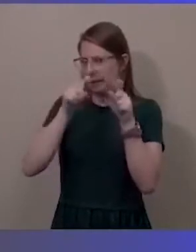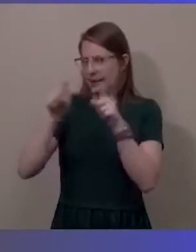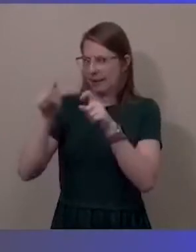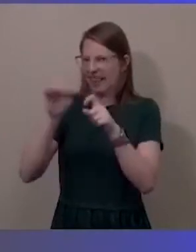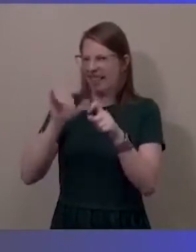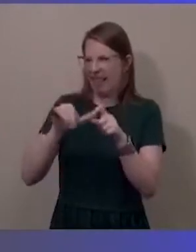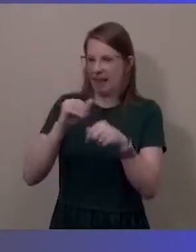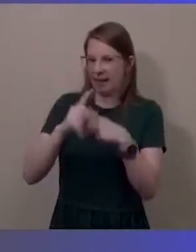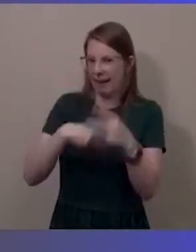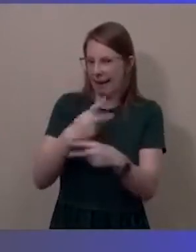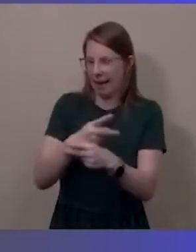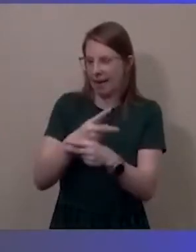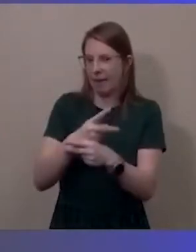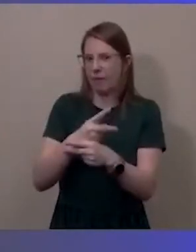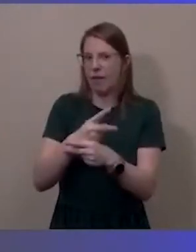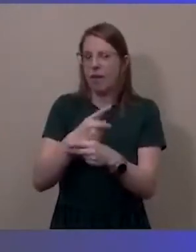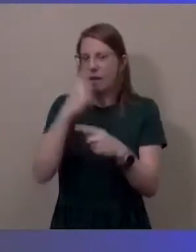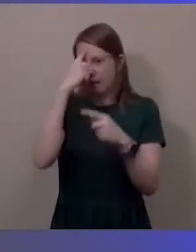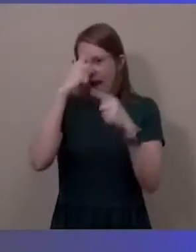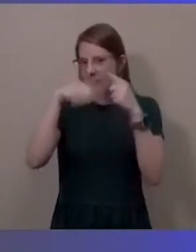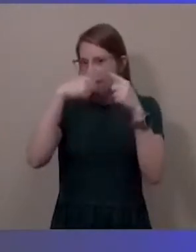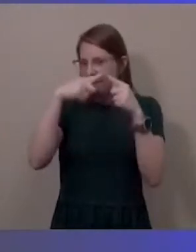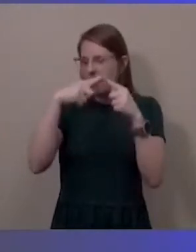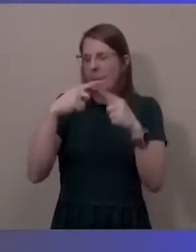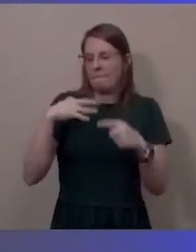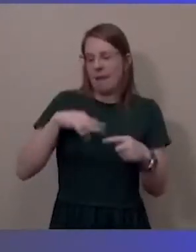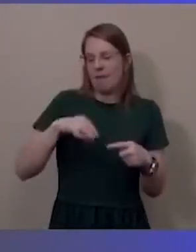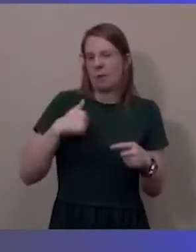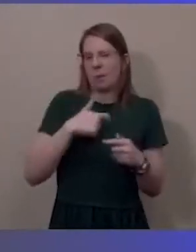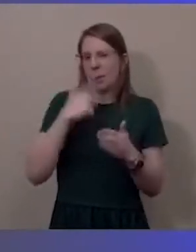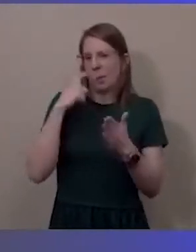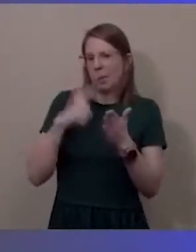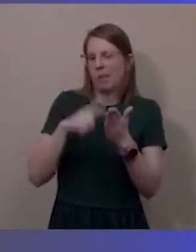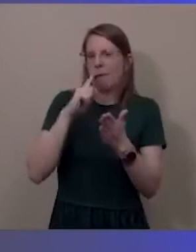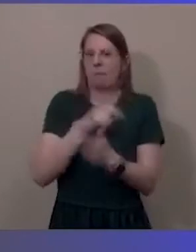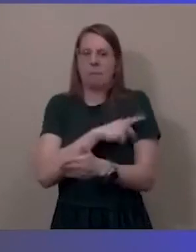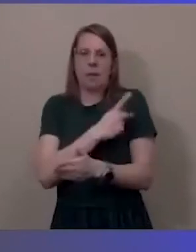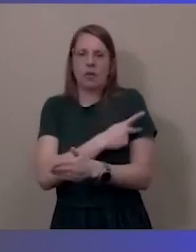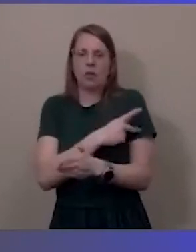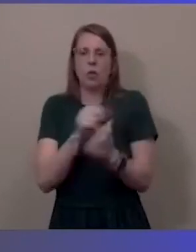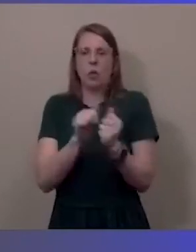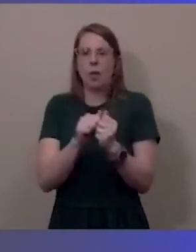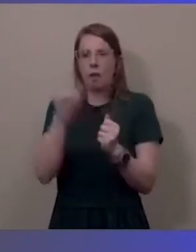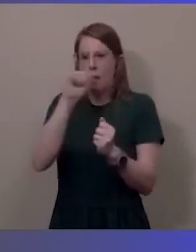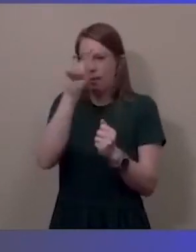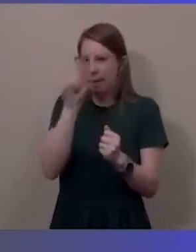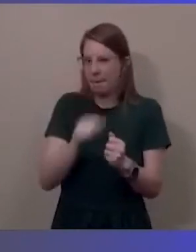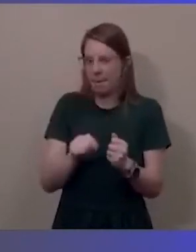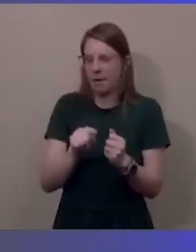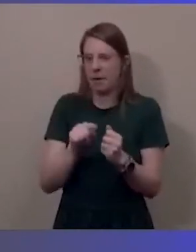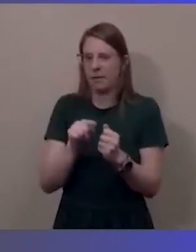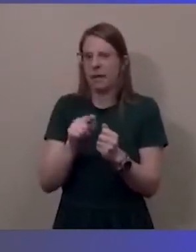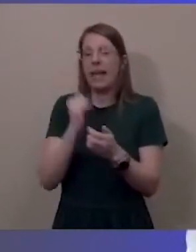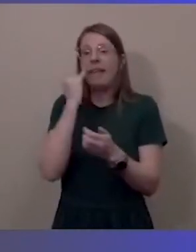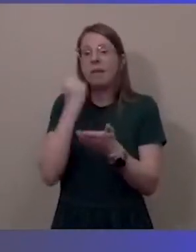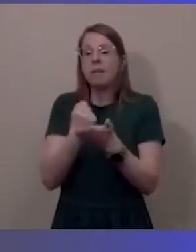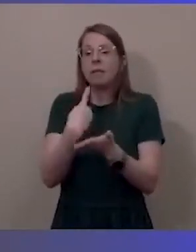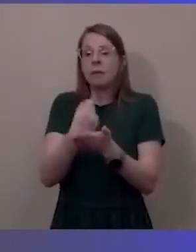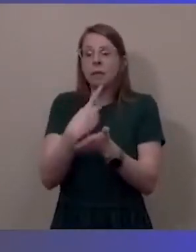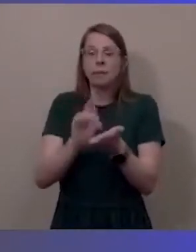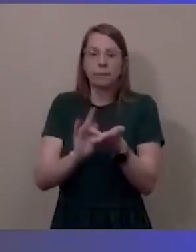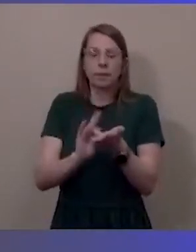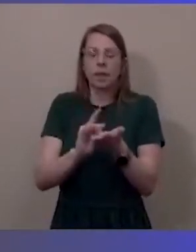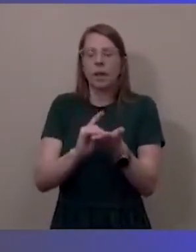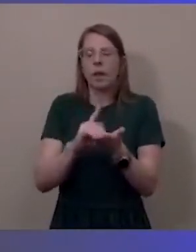of cognitive benefit that we tend to see in patients with Alzheimer's on these drugs. Although we see it over time,